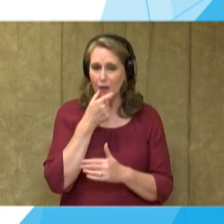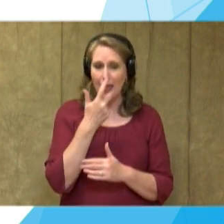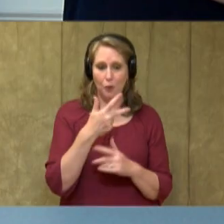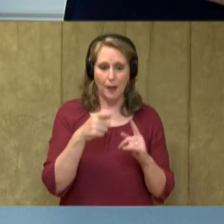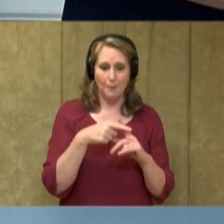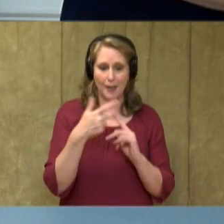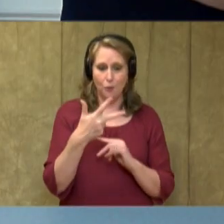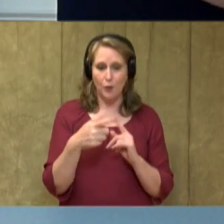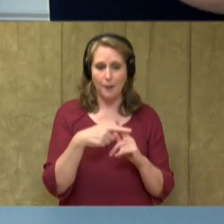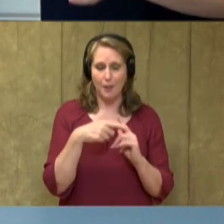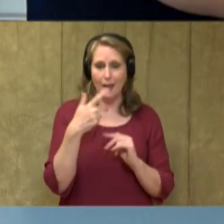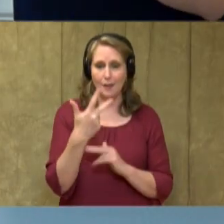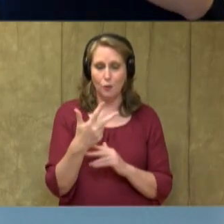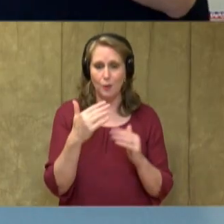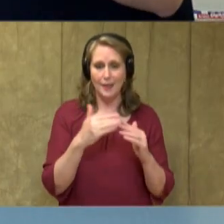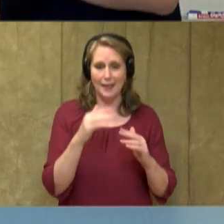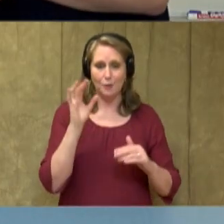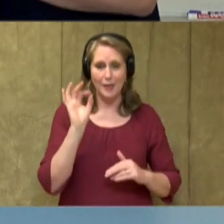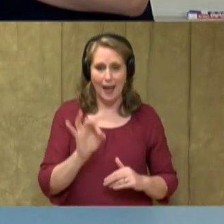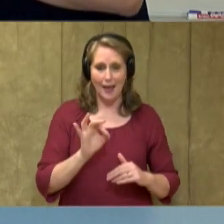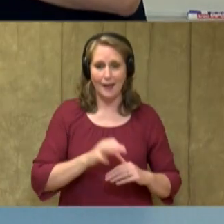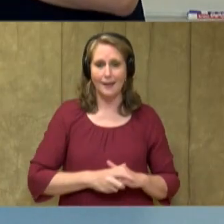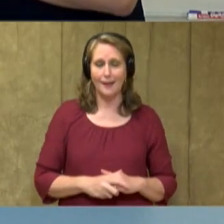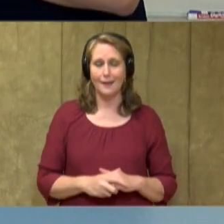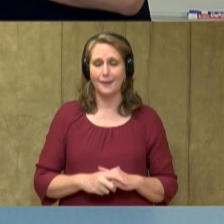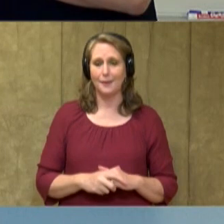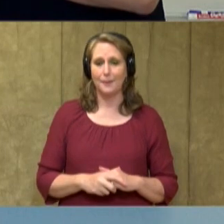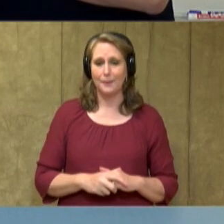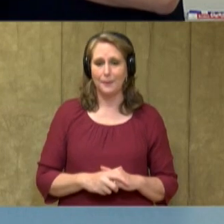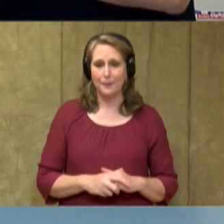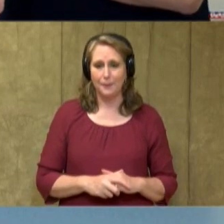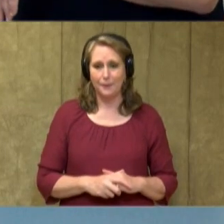plus 3 plus 3 equals 9.